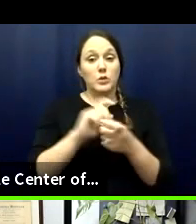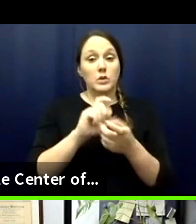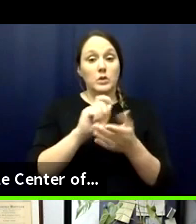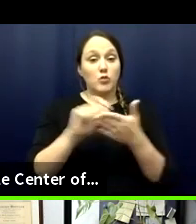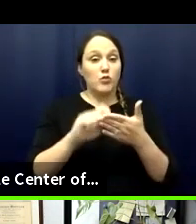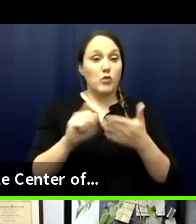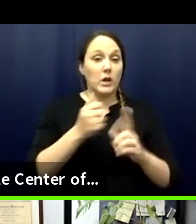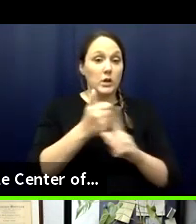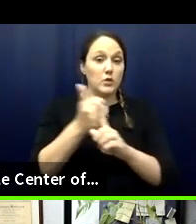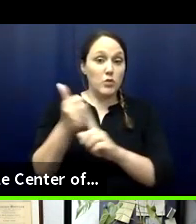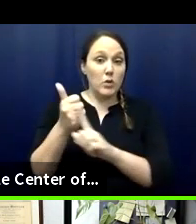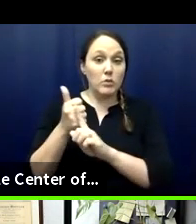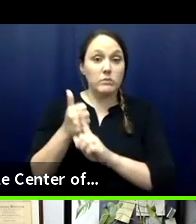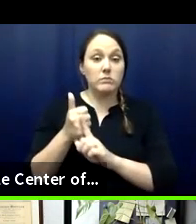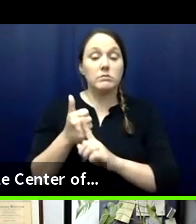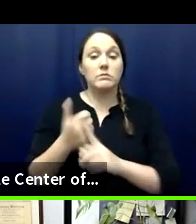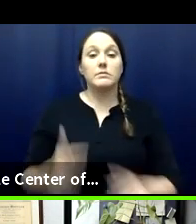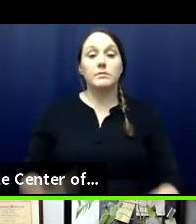And